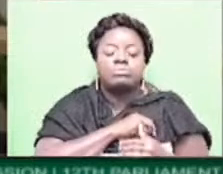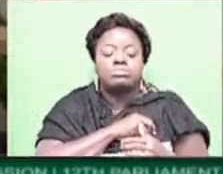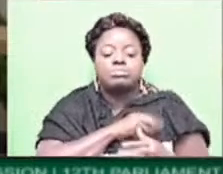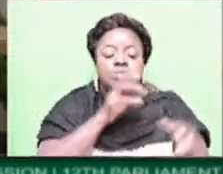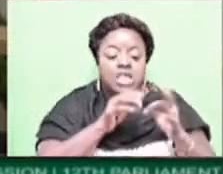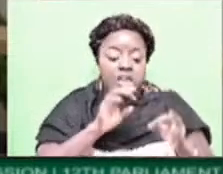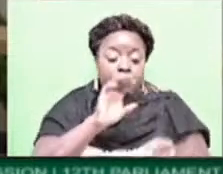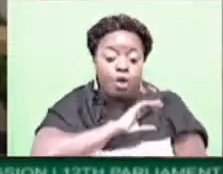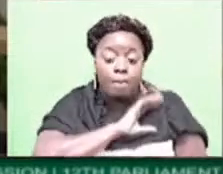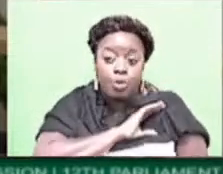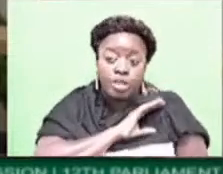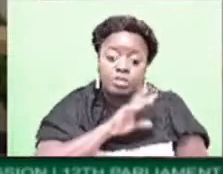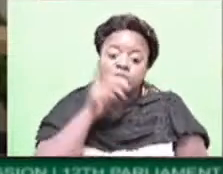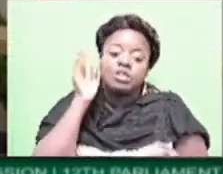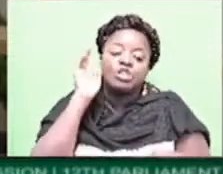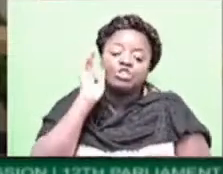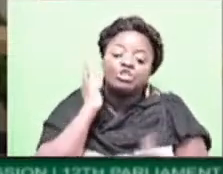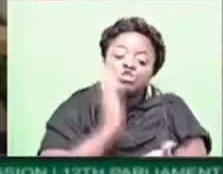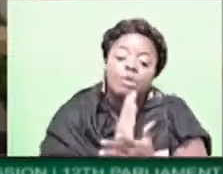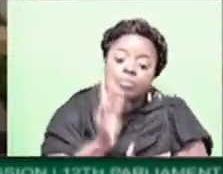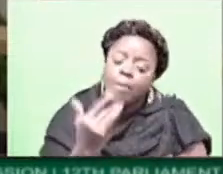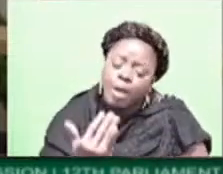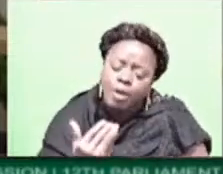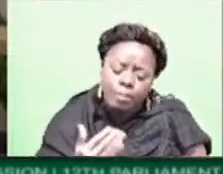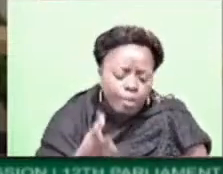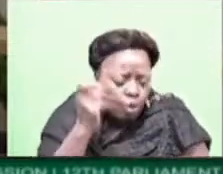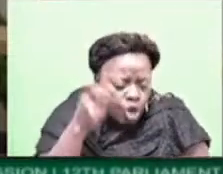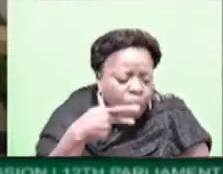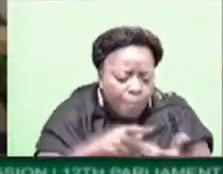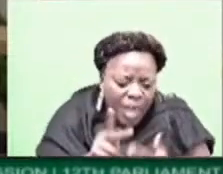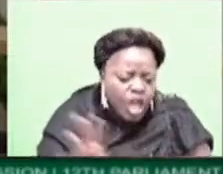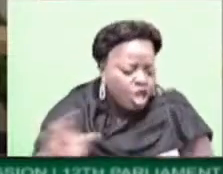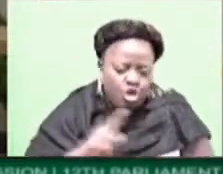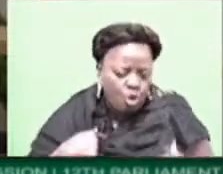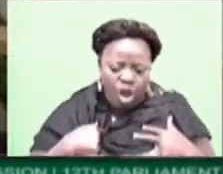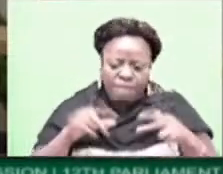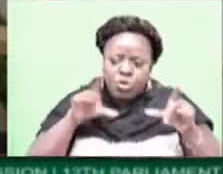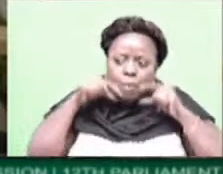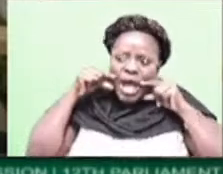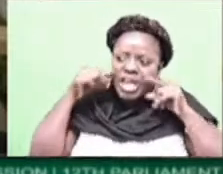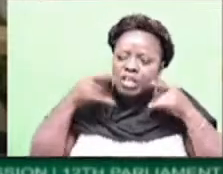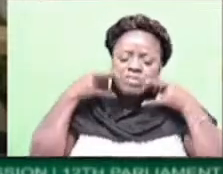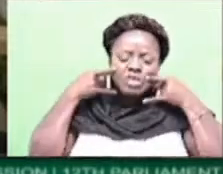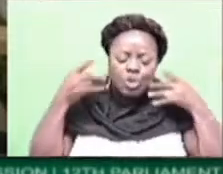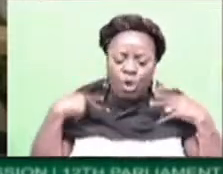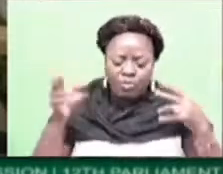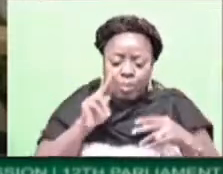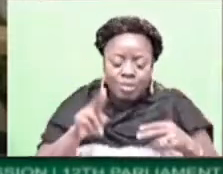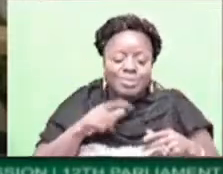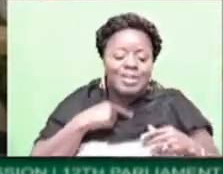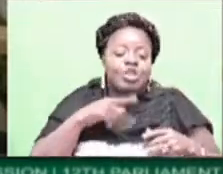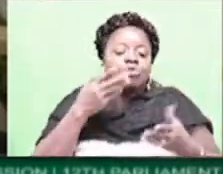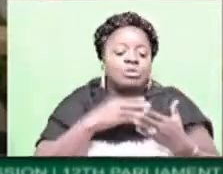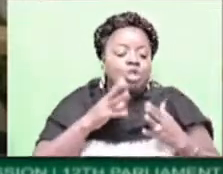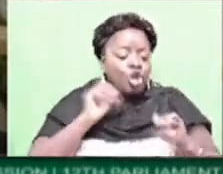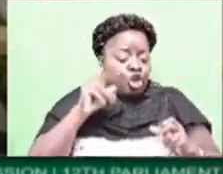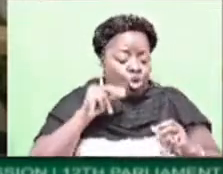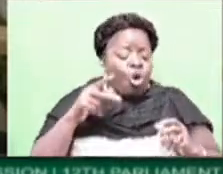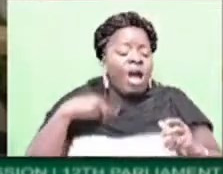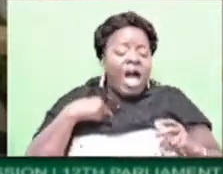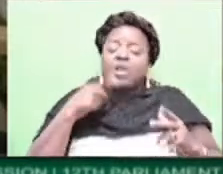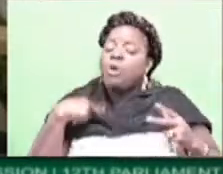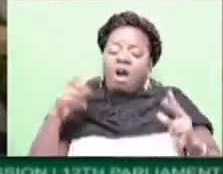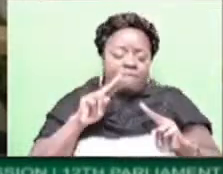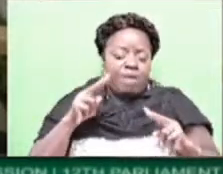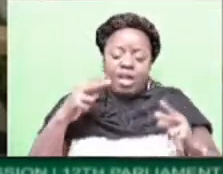try to impose a fine on you, having committed an offense, you are then able to produce and say, well, no, I am exempted from